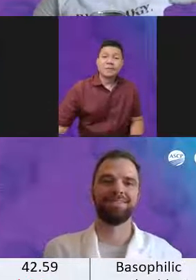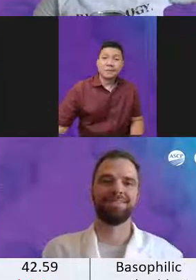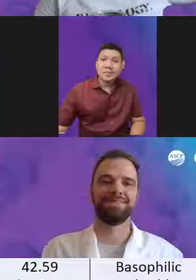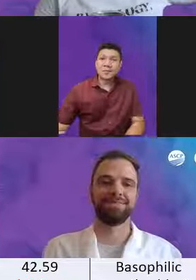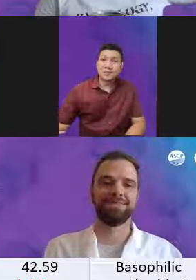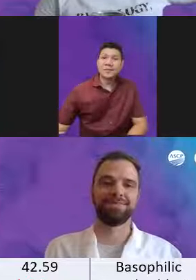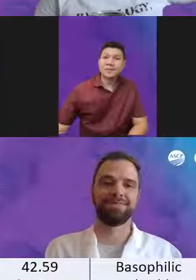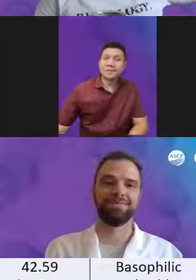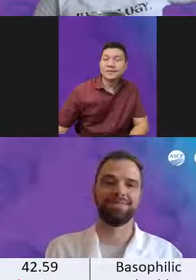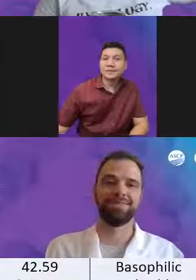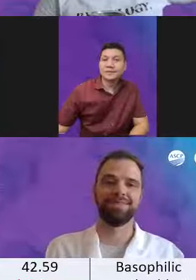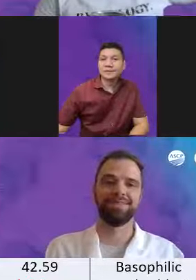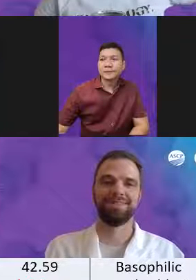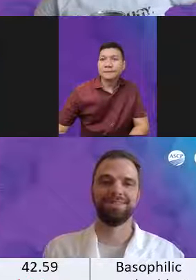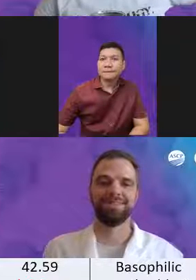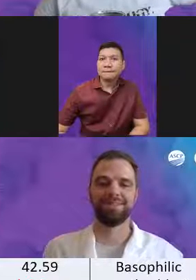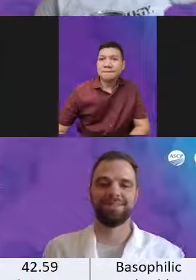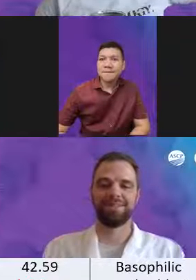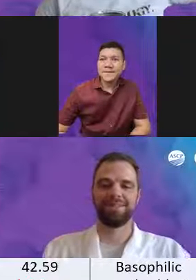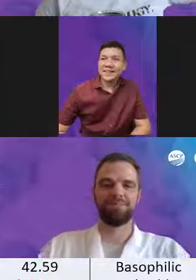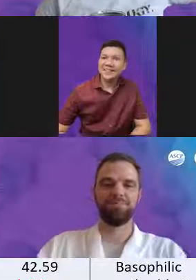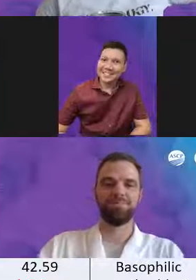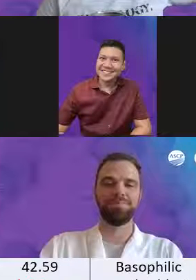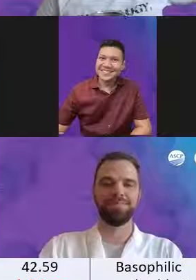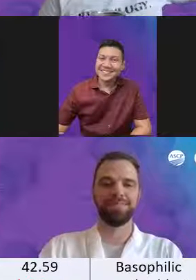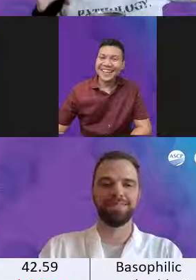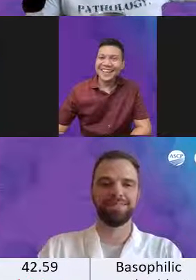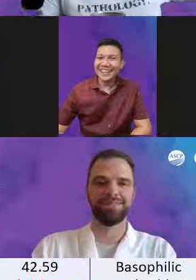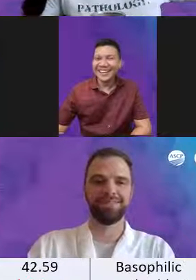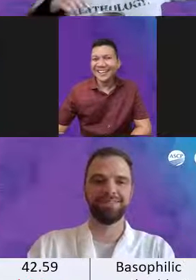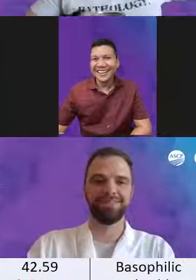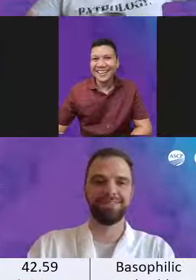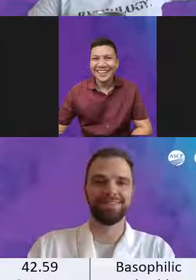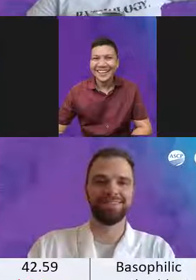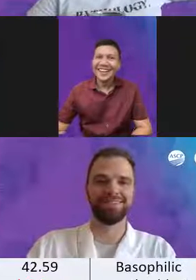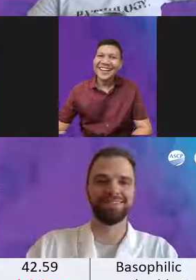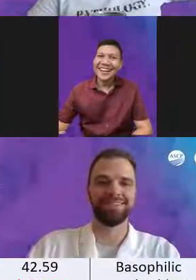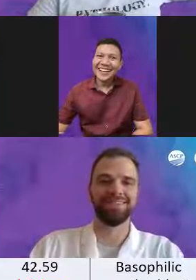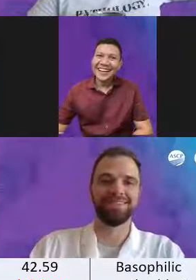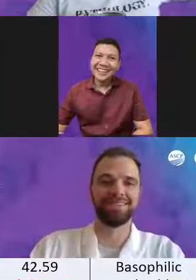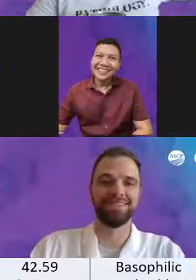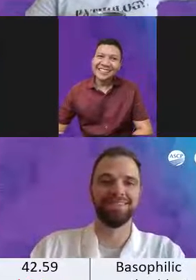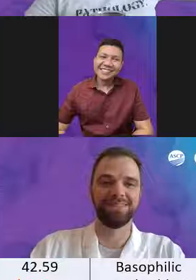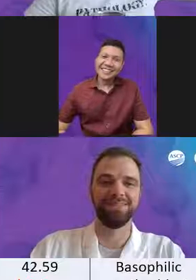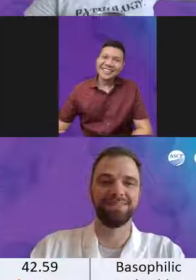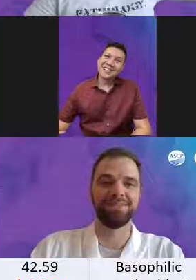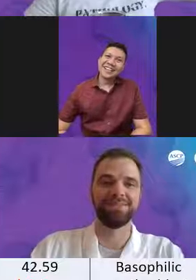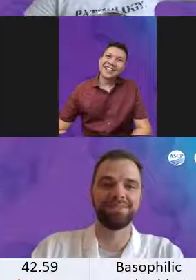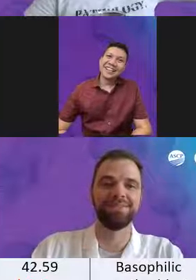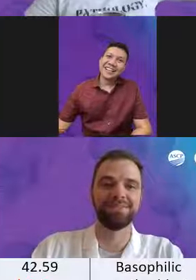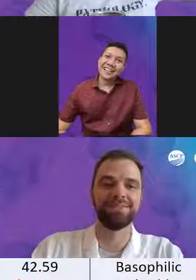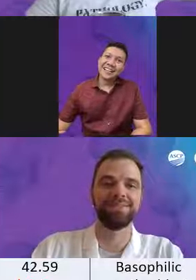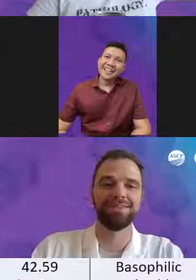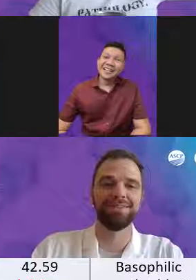yoga mat. So if you need to calm down like I need to do right now, feel free to put your score in there and you